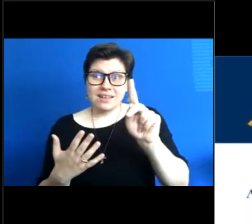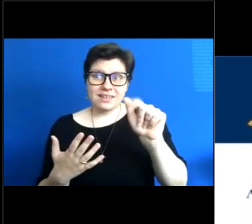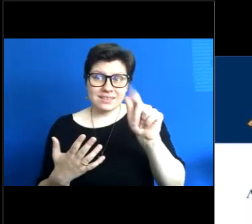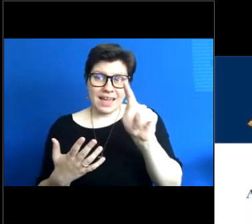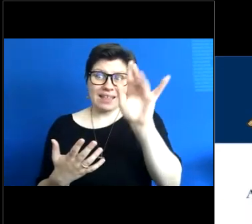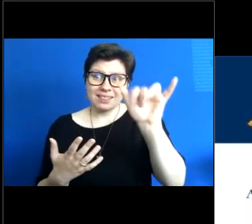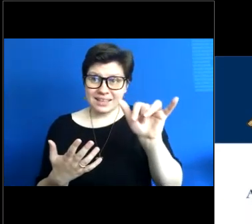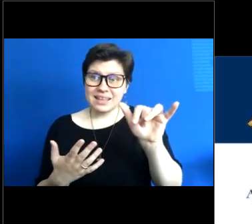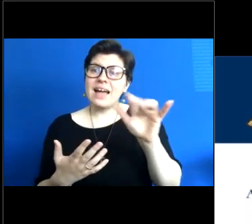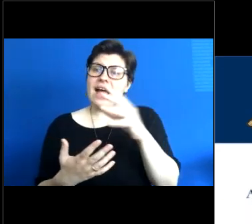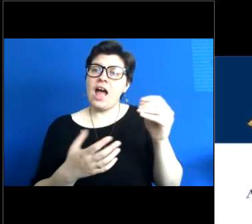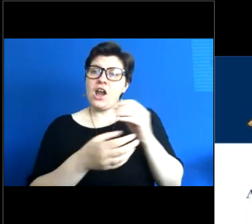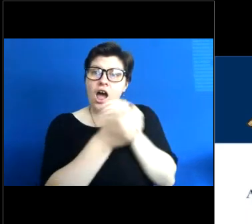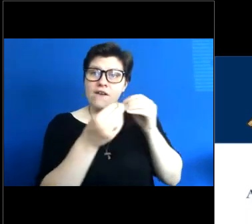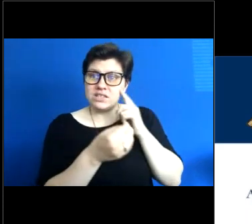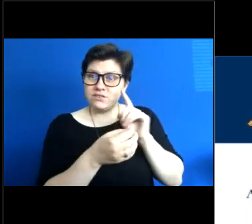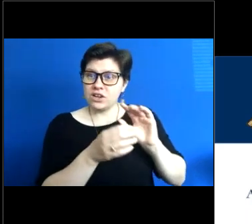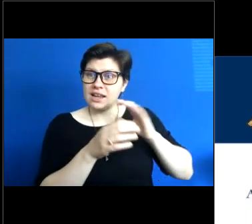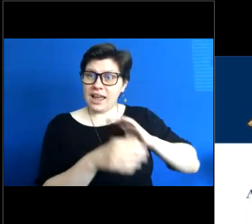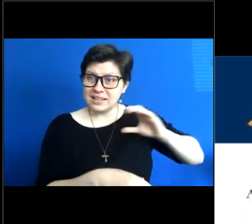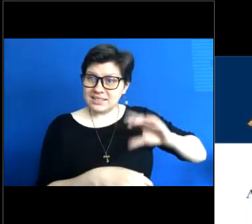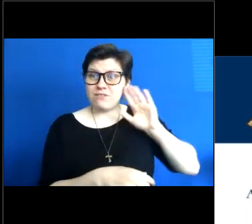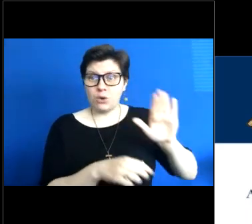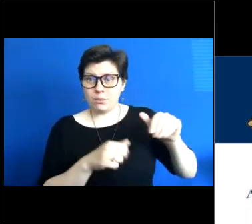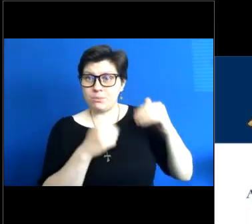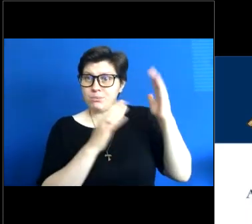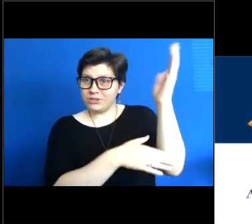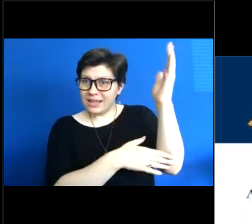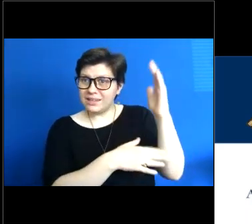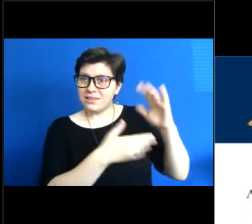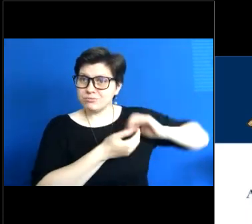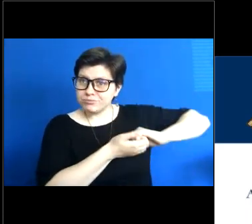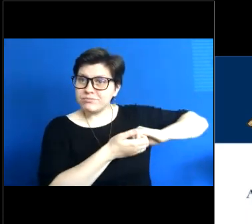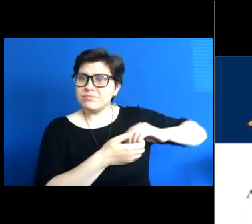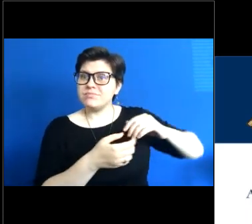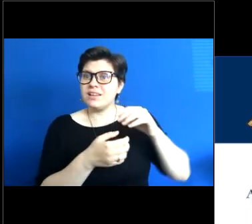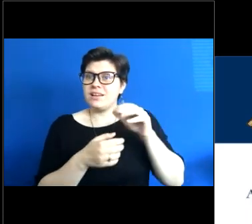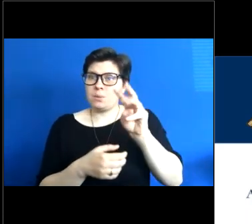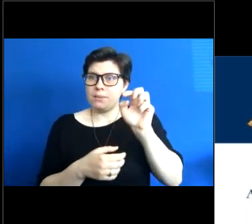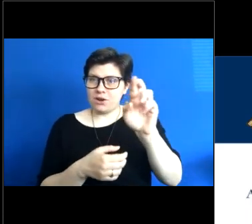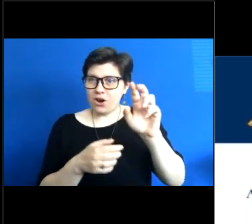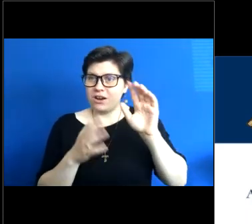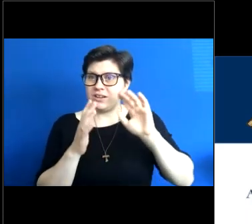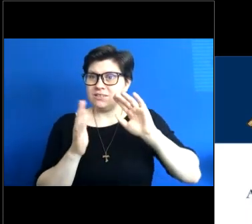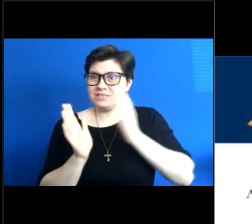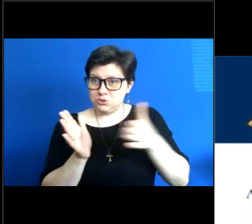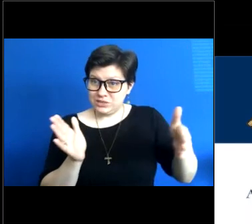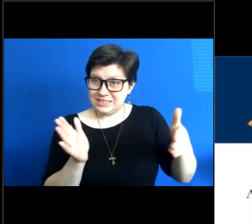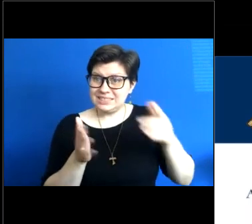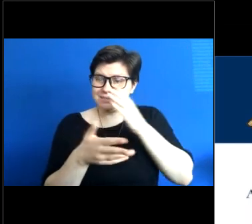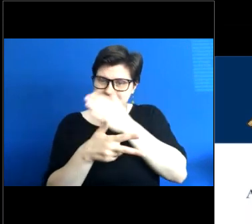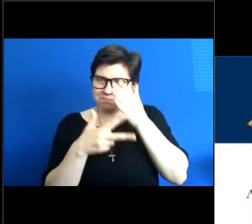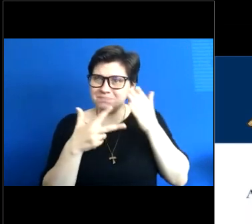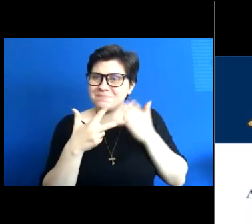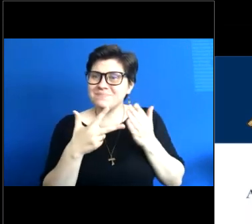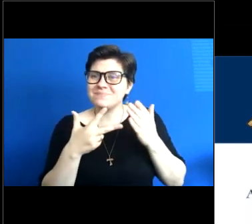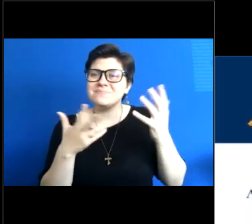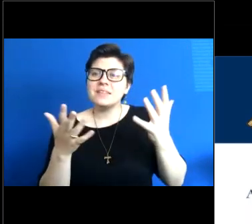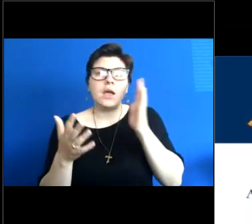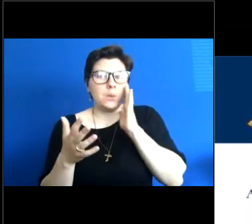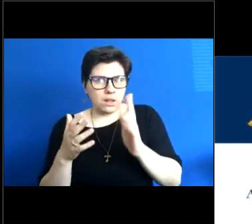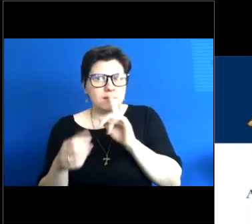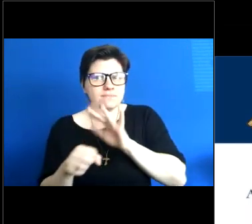our Office for Catechesis for presenting this webinar series. And we will make sure that all of our